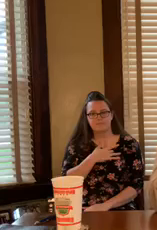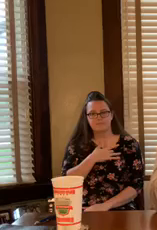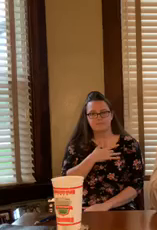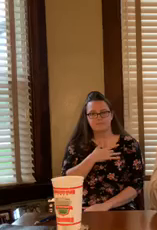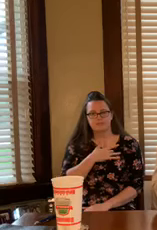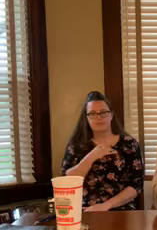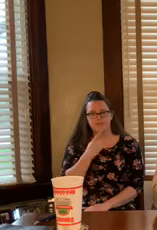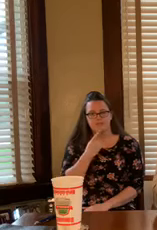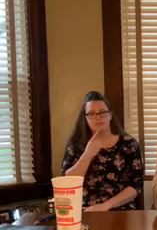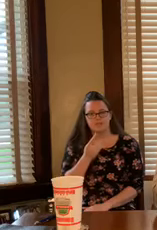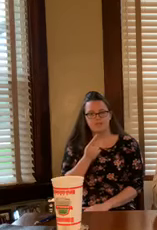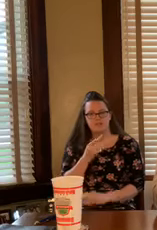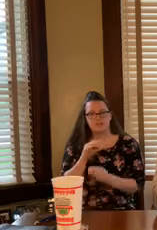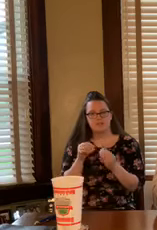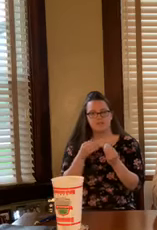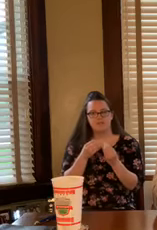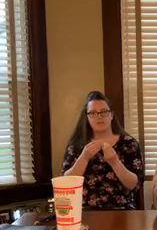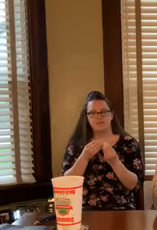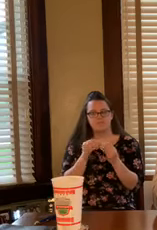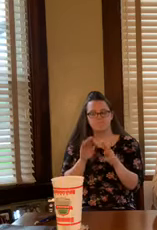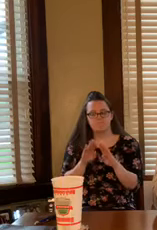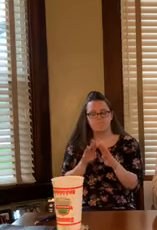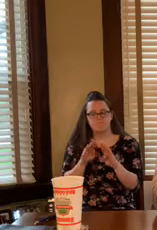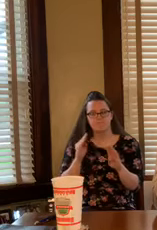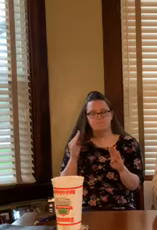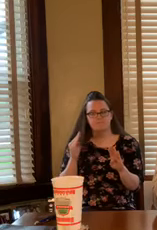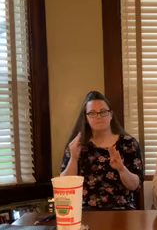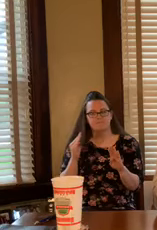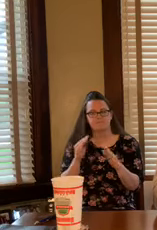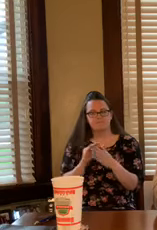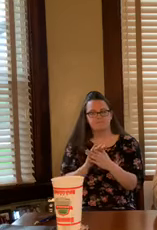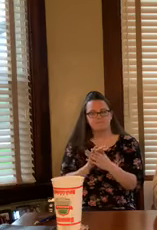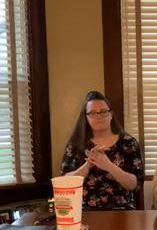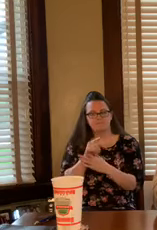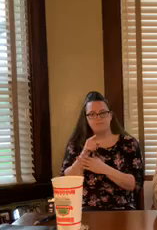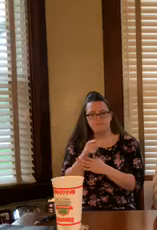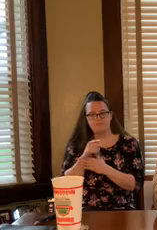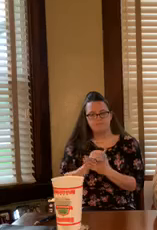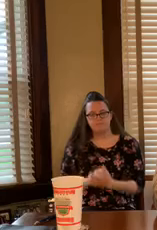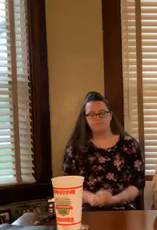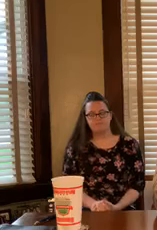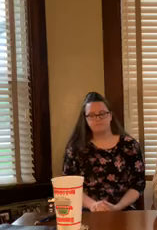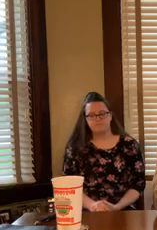He's talking about the door to you.